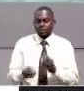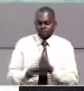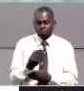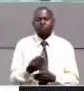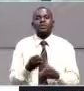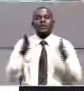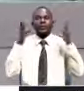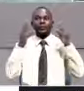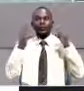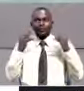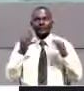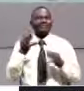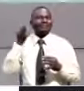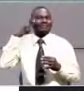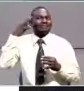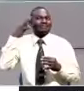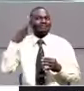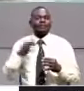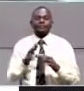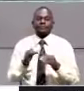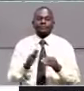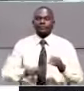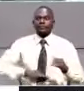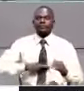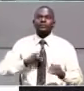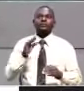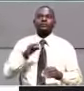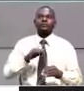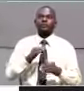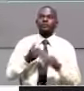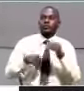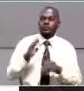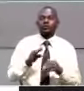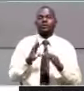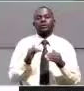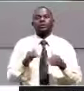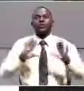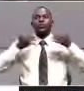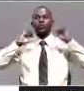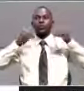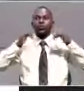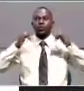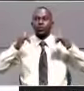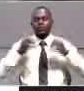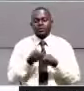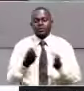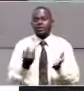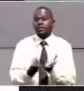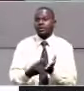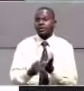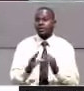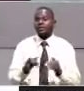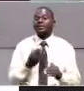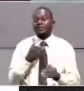hearing loss are ear infections, advanced age, foreign bodies in the ear, and loud noise. Many Ugandans are